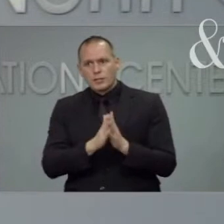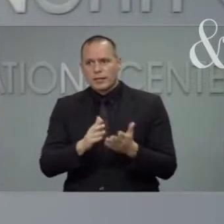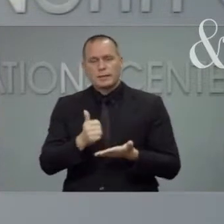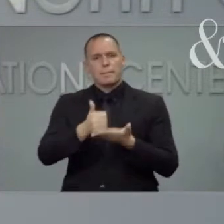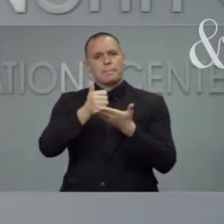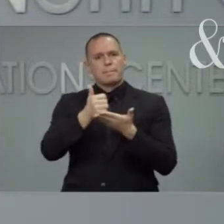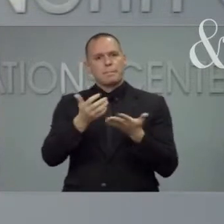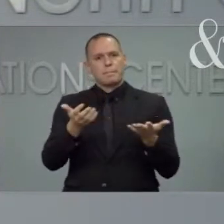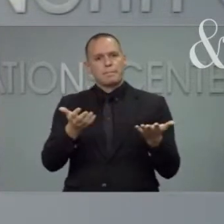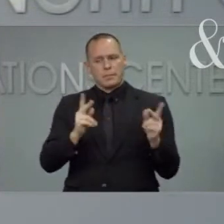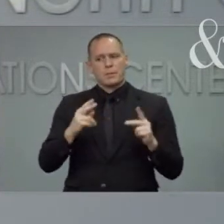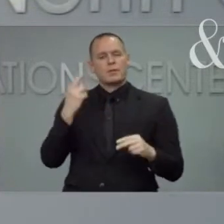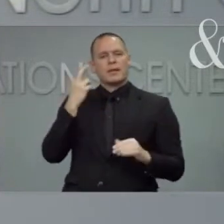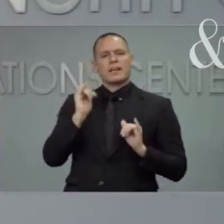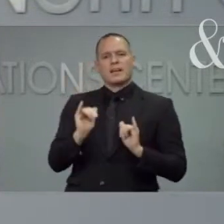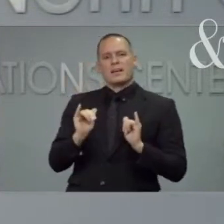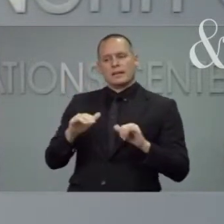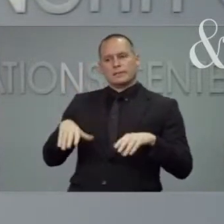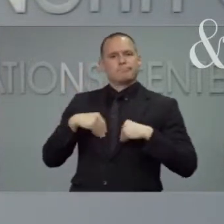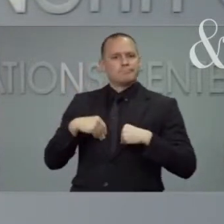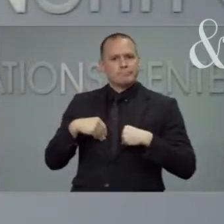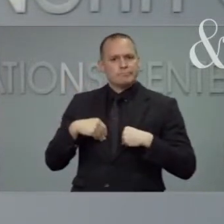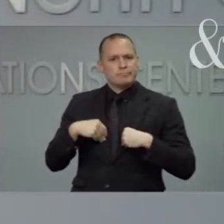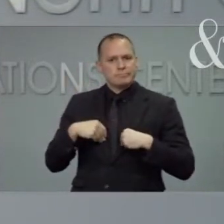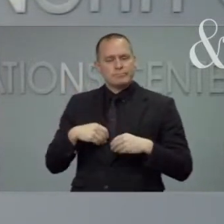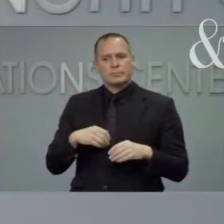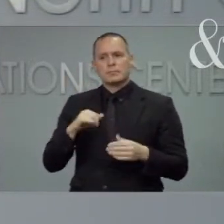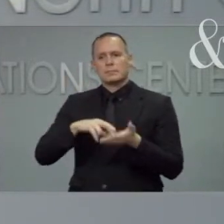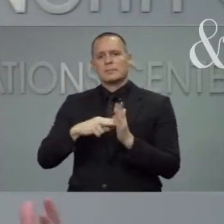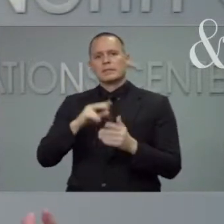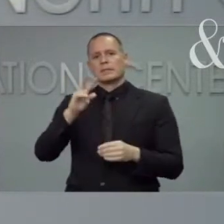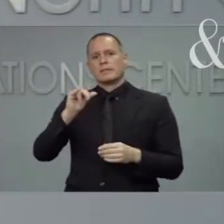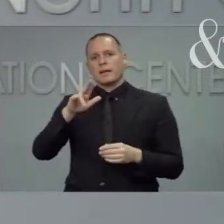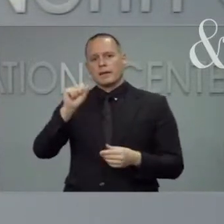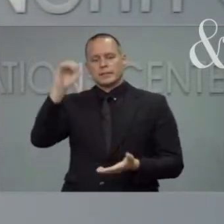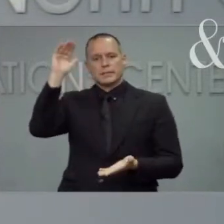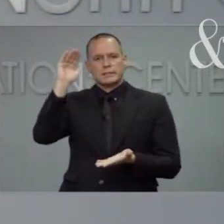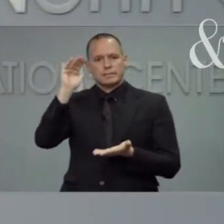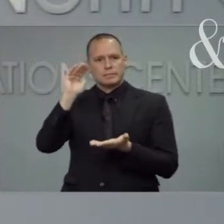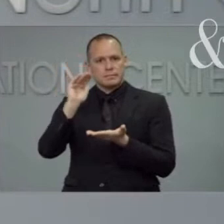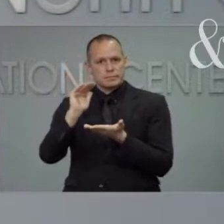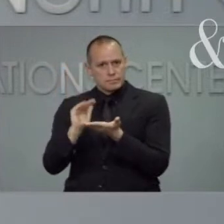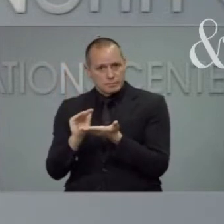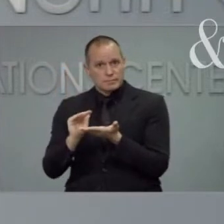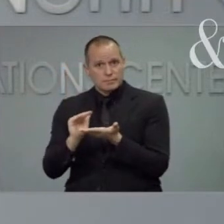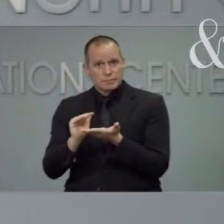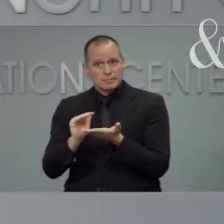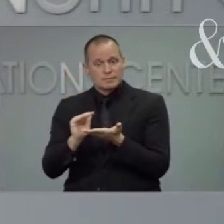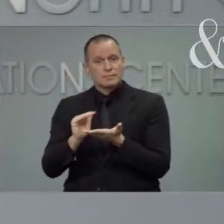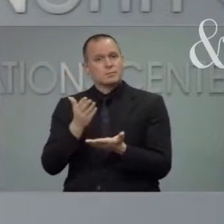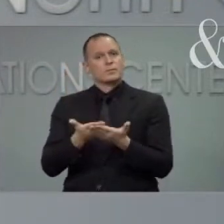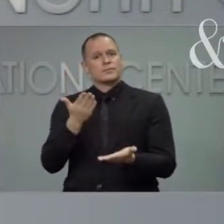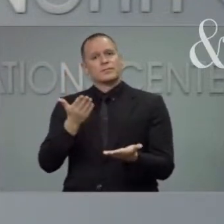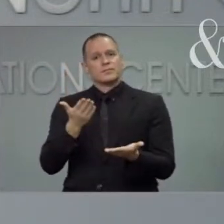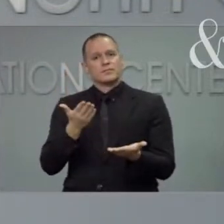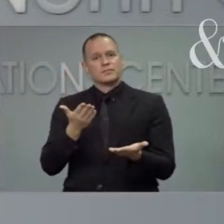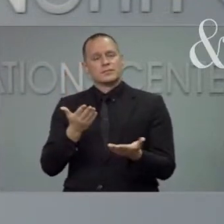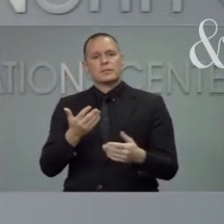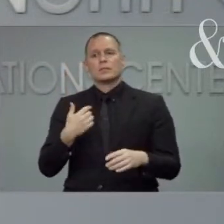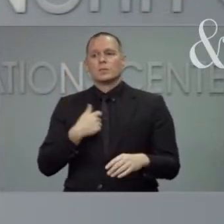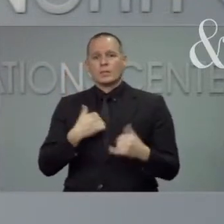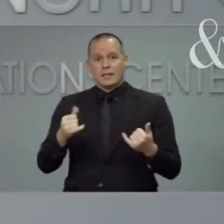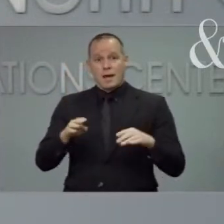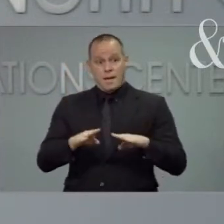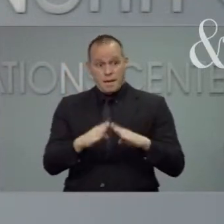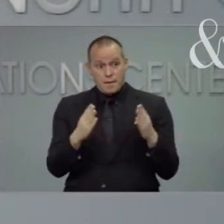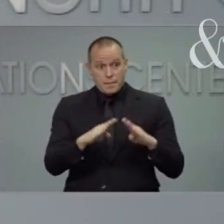in driving the spread of the virus down. So as we continue to increase capacity limits, we want to continue to